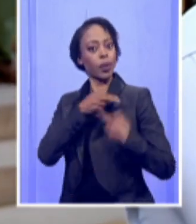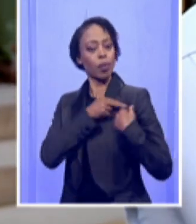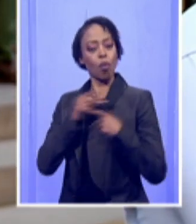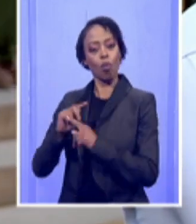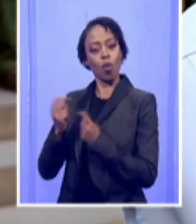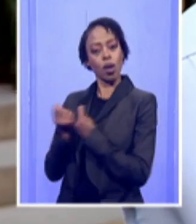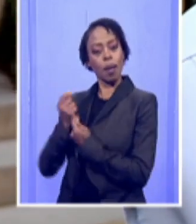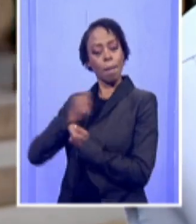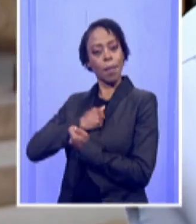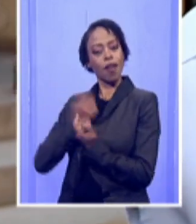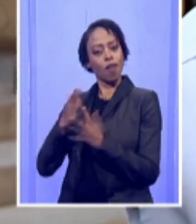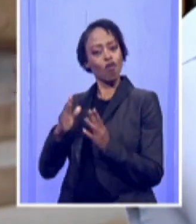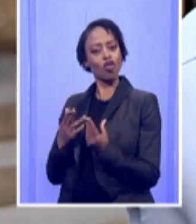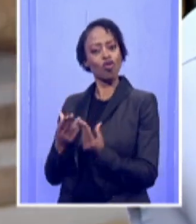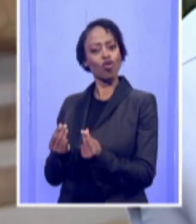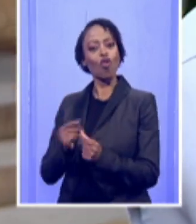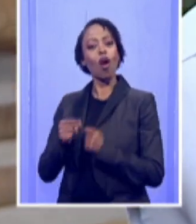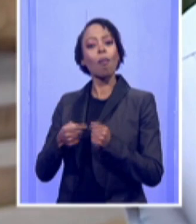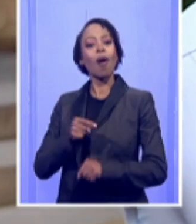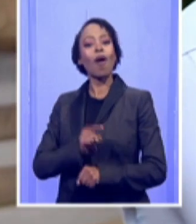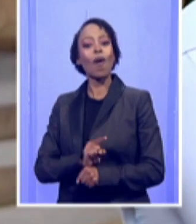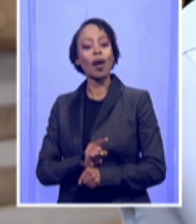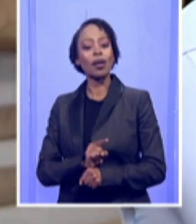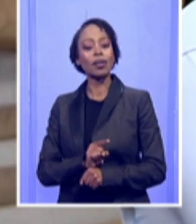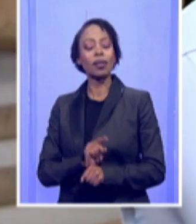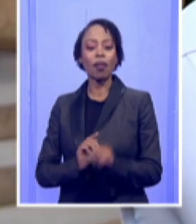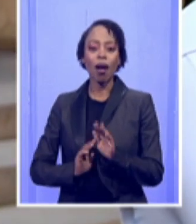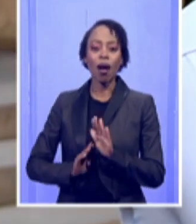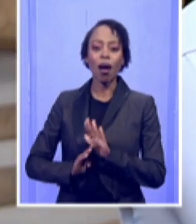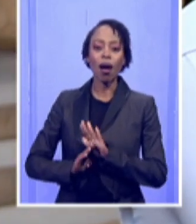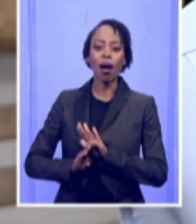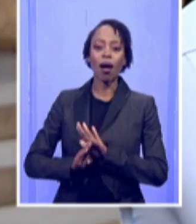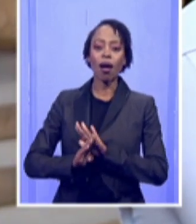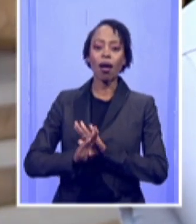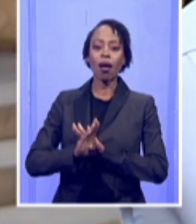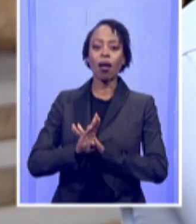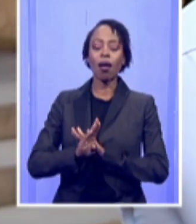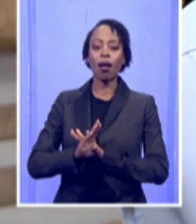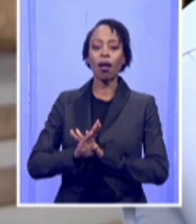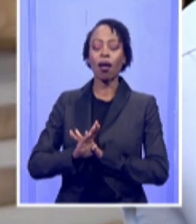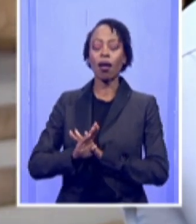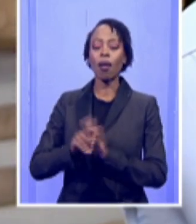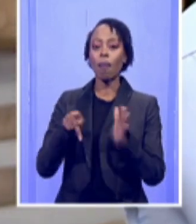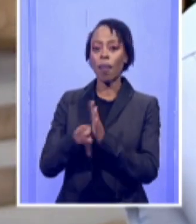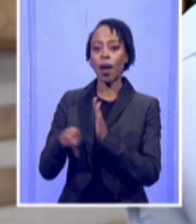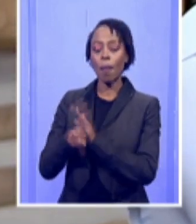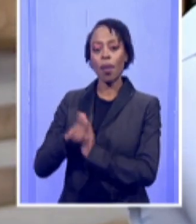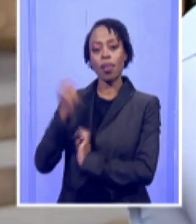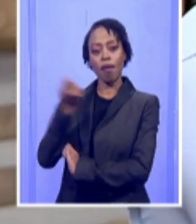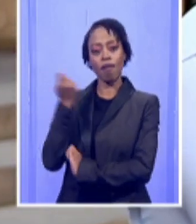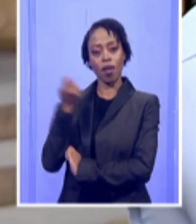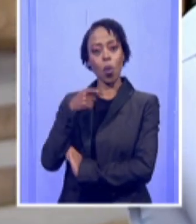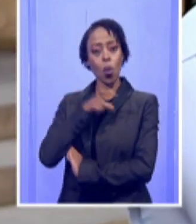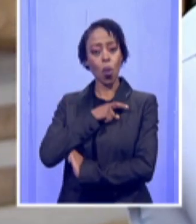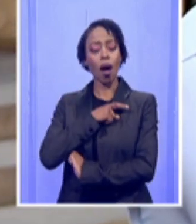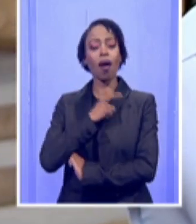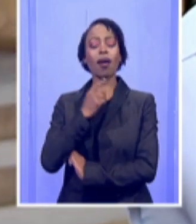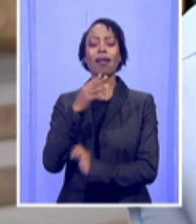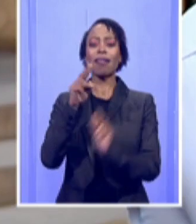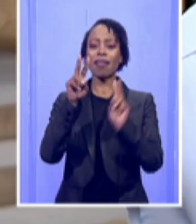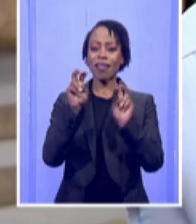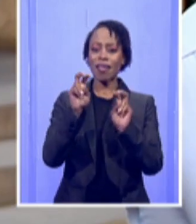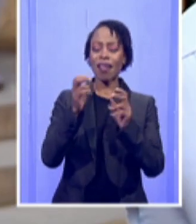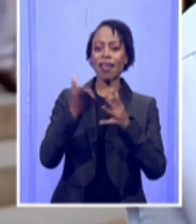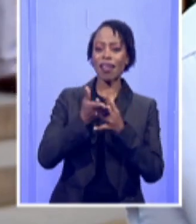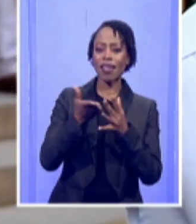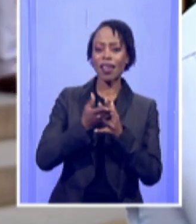of course, about a spike in farm murders after high-profile cases of hate speech. And I listed